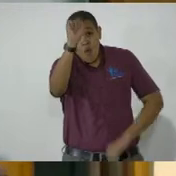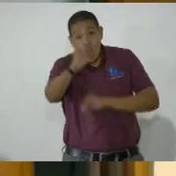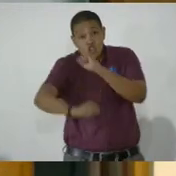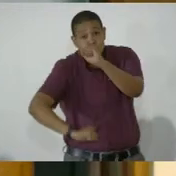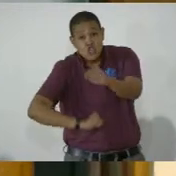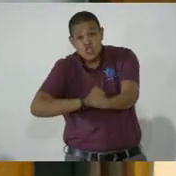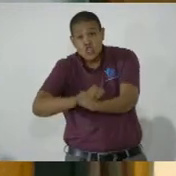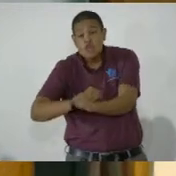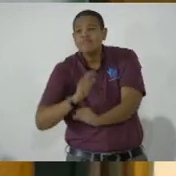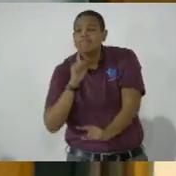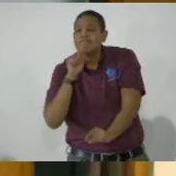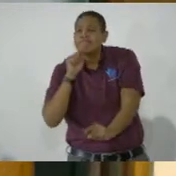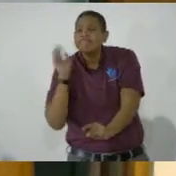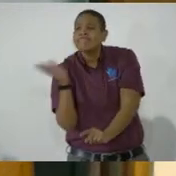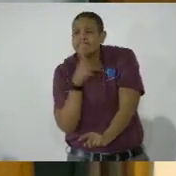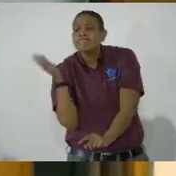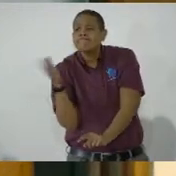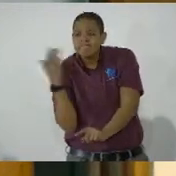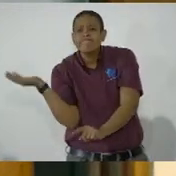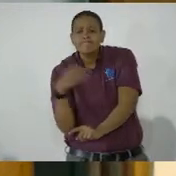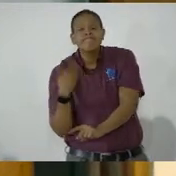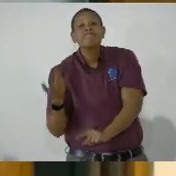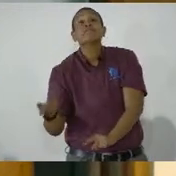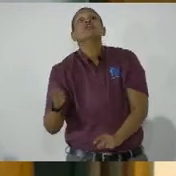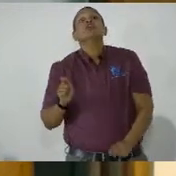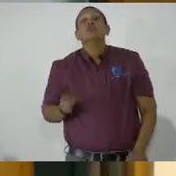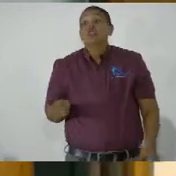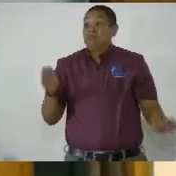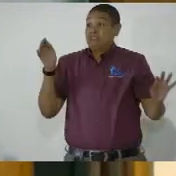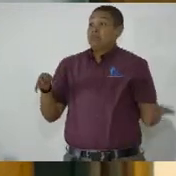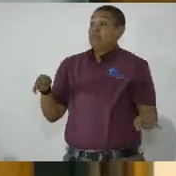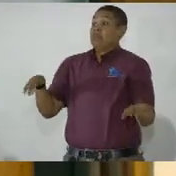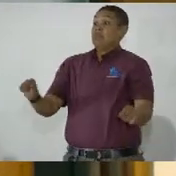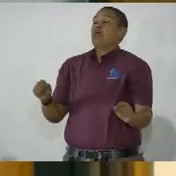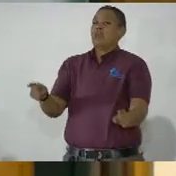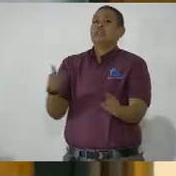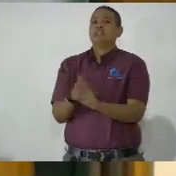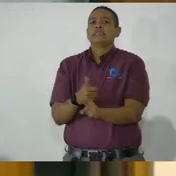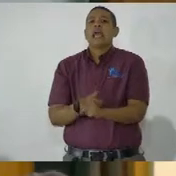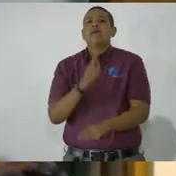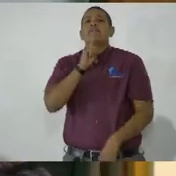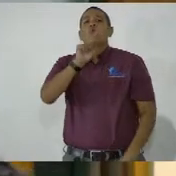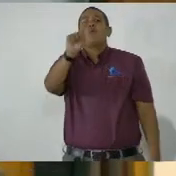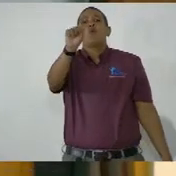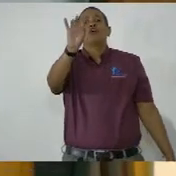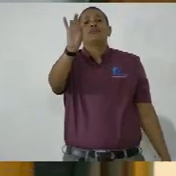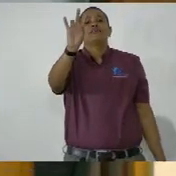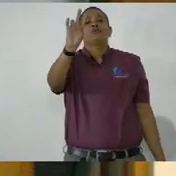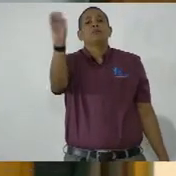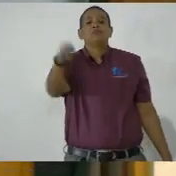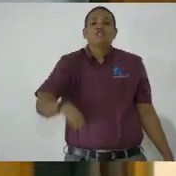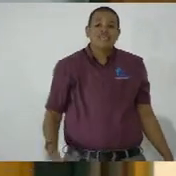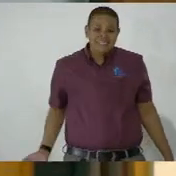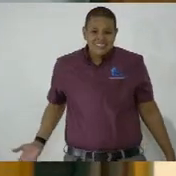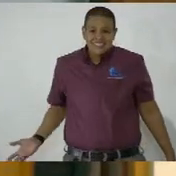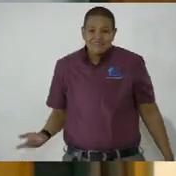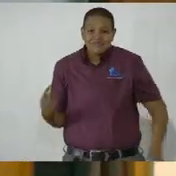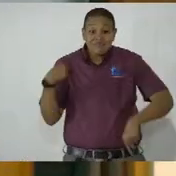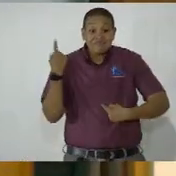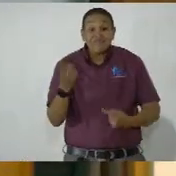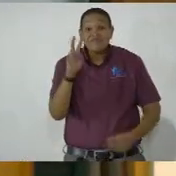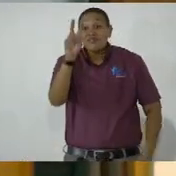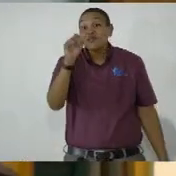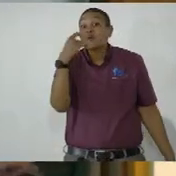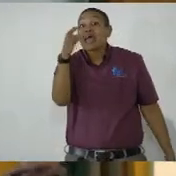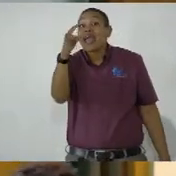cases. The judgment delivery rate, Madam Speaker, was 172%. Since 2018,